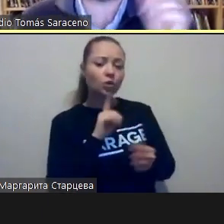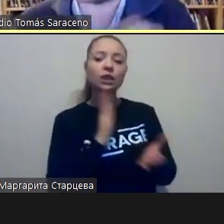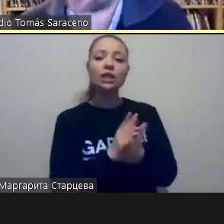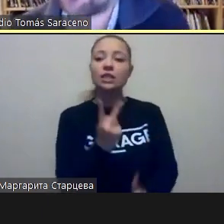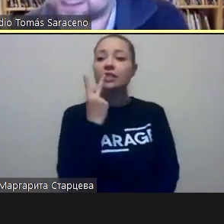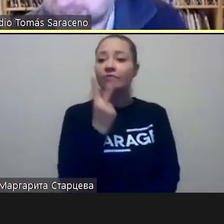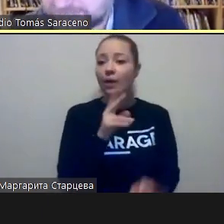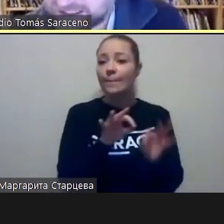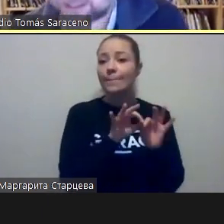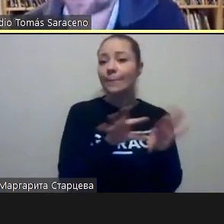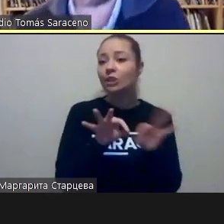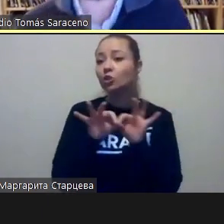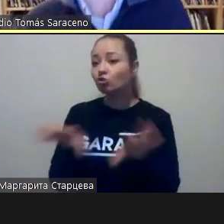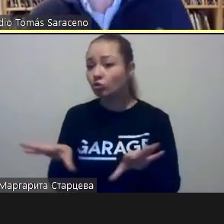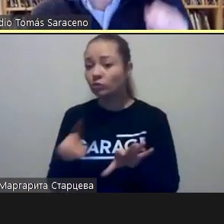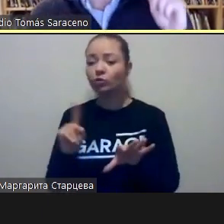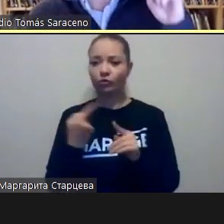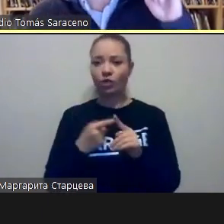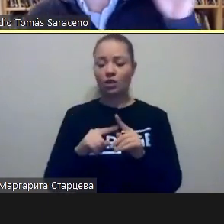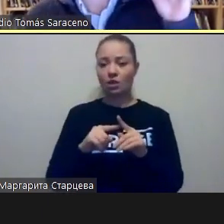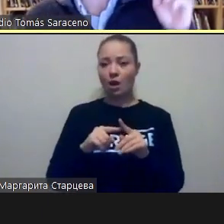this flight have been terminated.